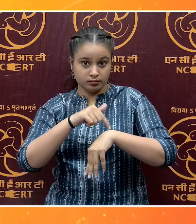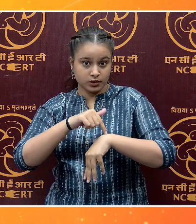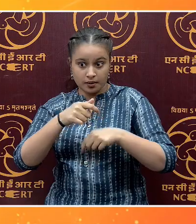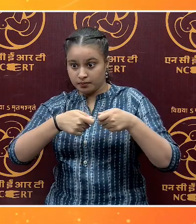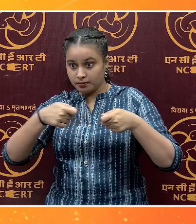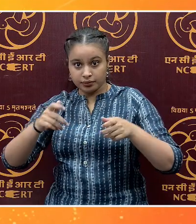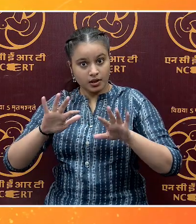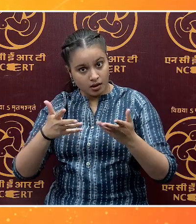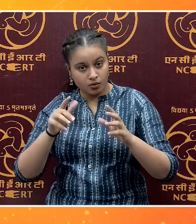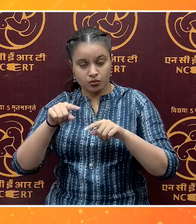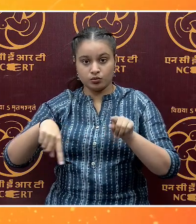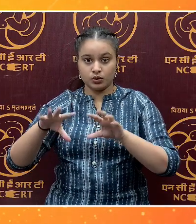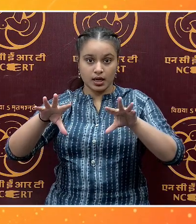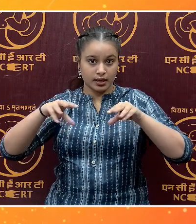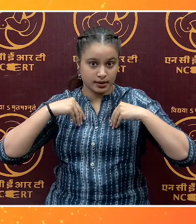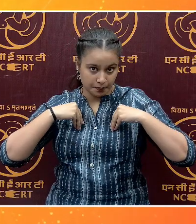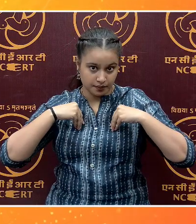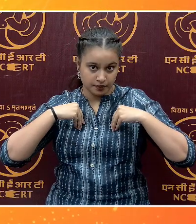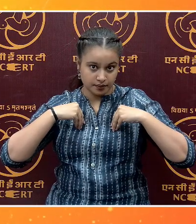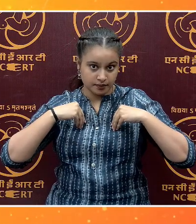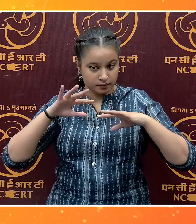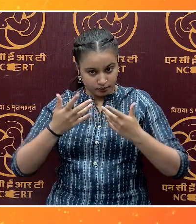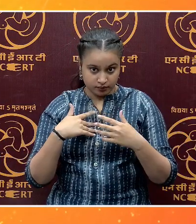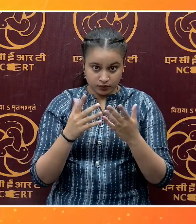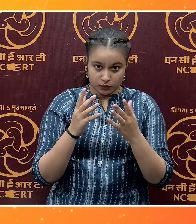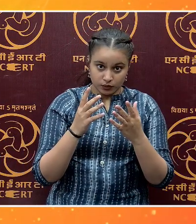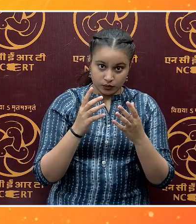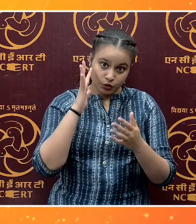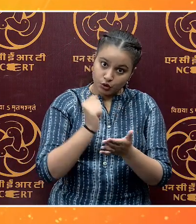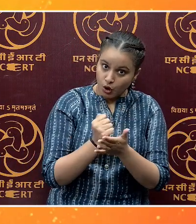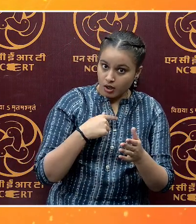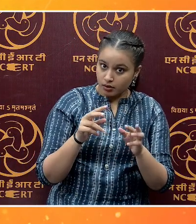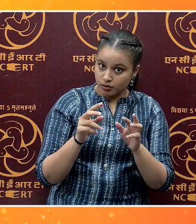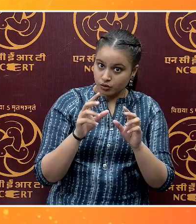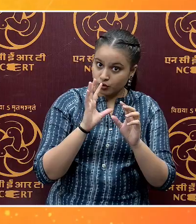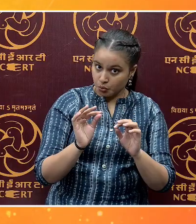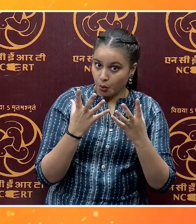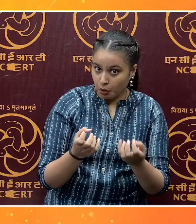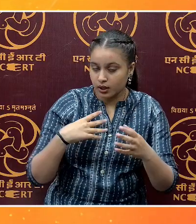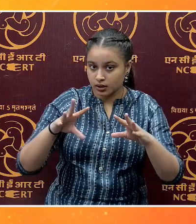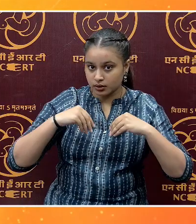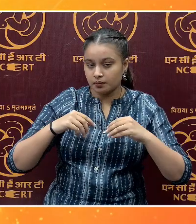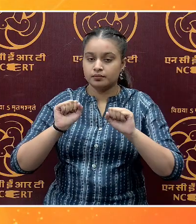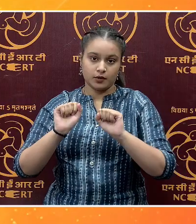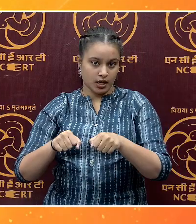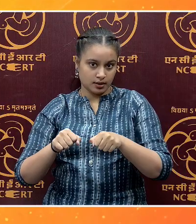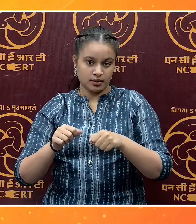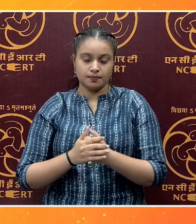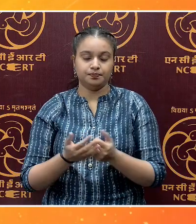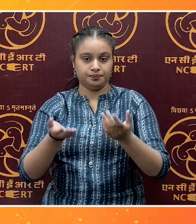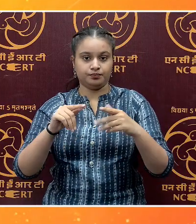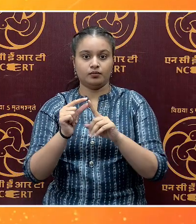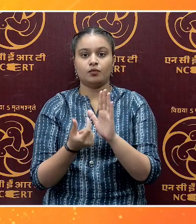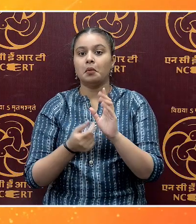screening. I can click on accept. I can say, are you sure you want to accept Jay's request? I will click yes. So screening part 2 has been